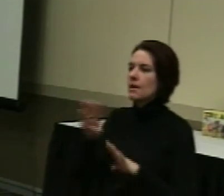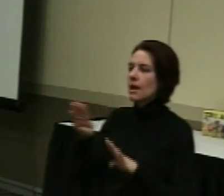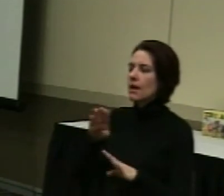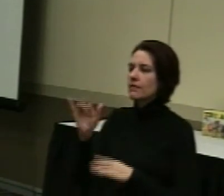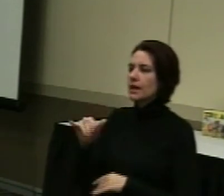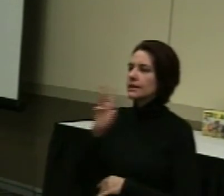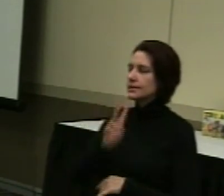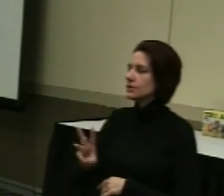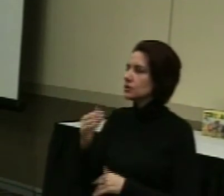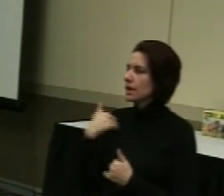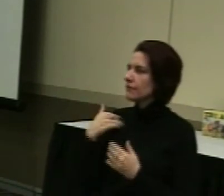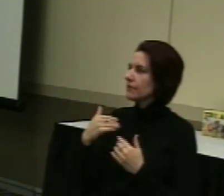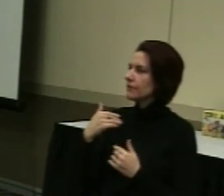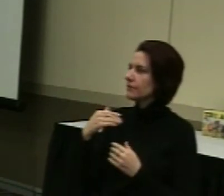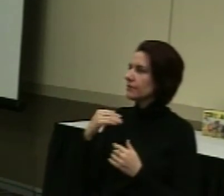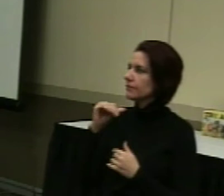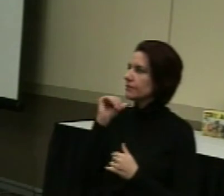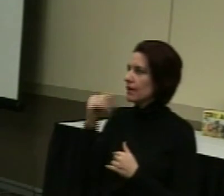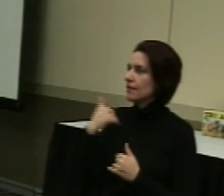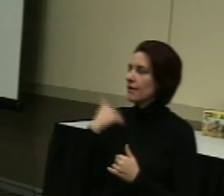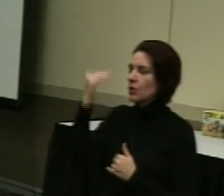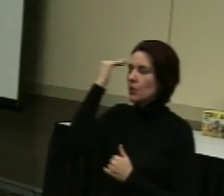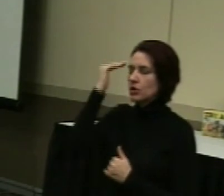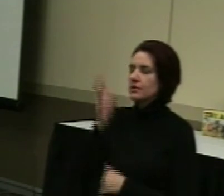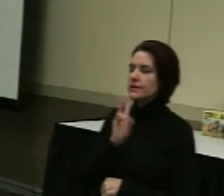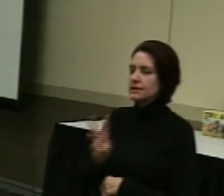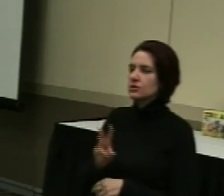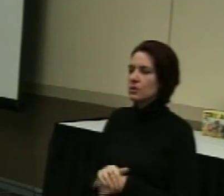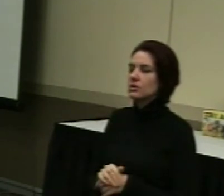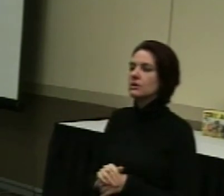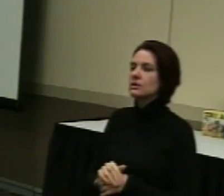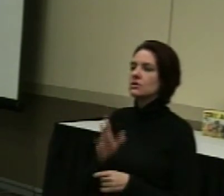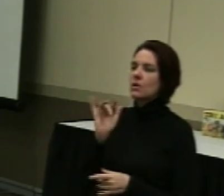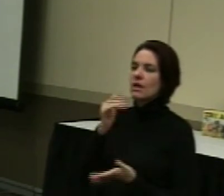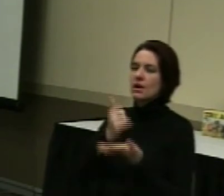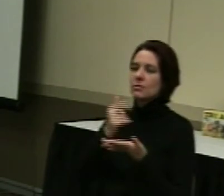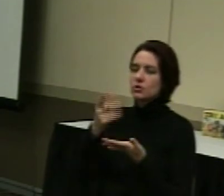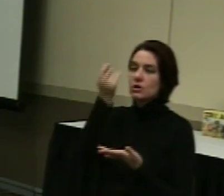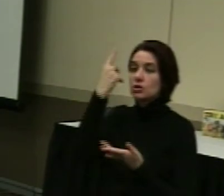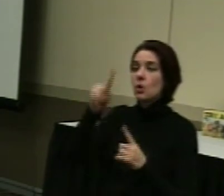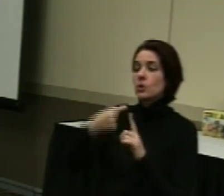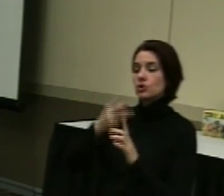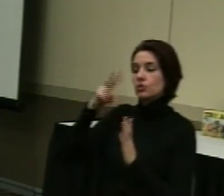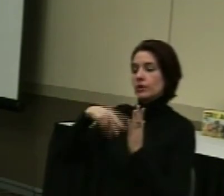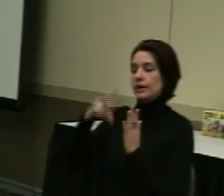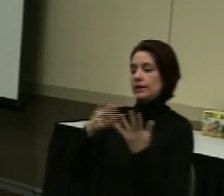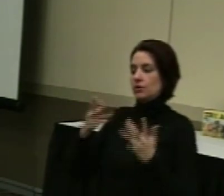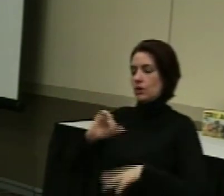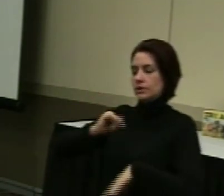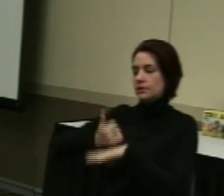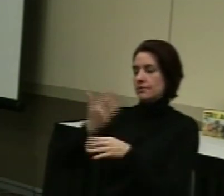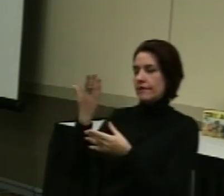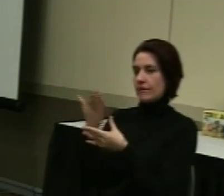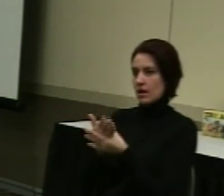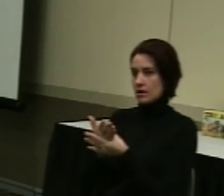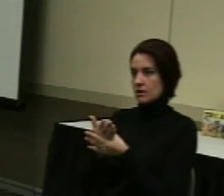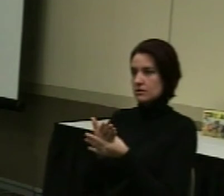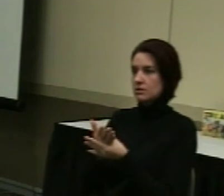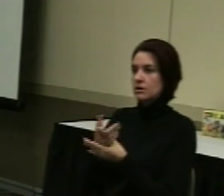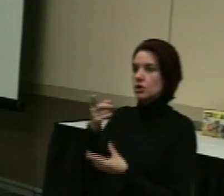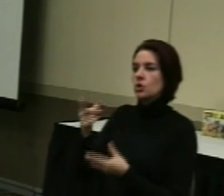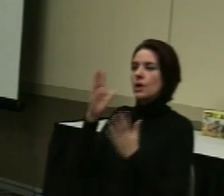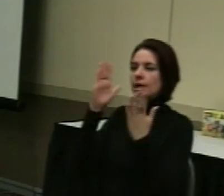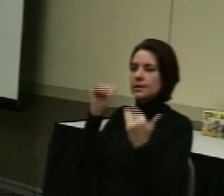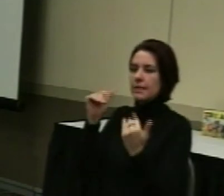the awareness of a 6-year-old. Yes. So that helps you to understand. As you read existing files, you